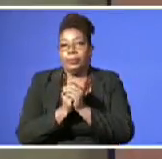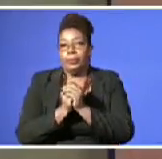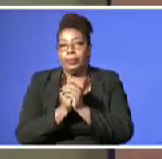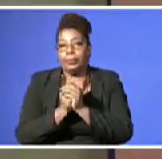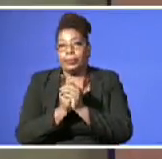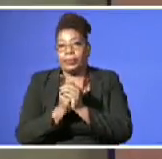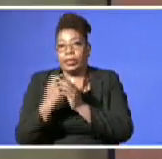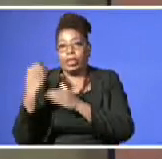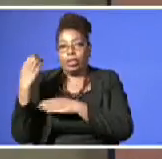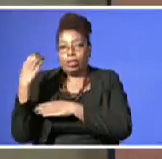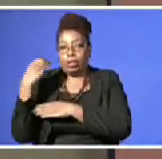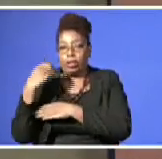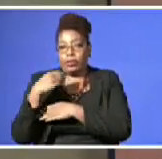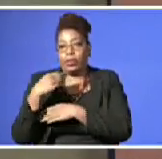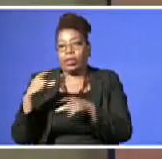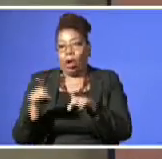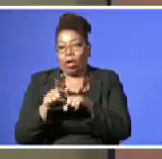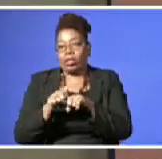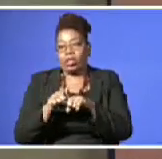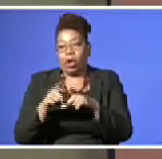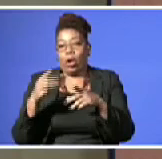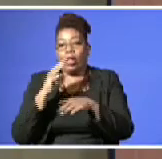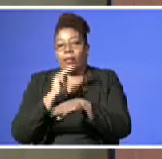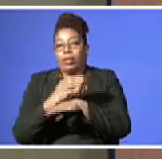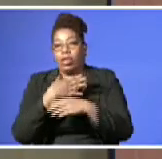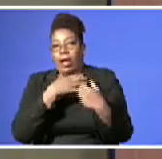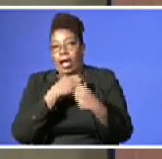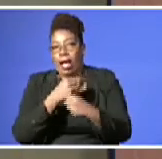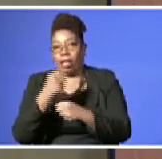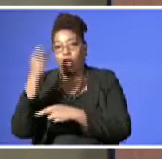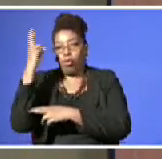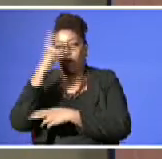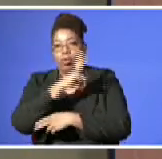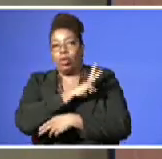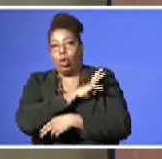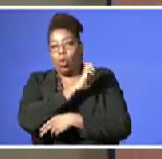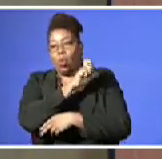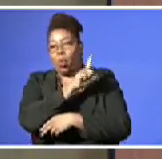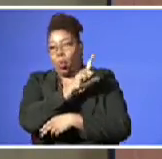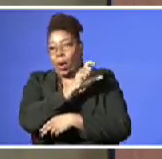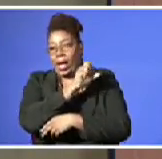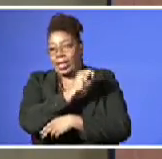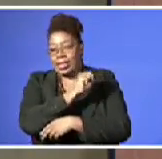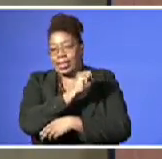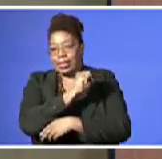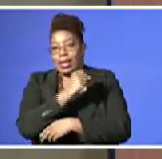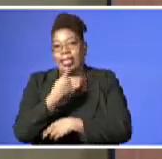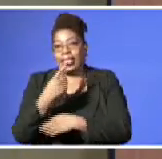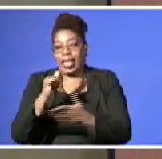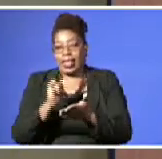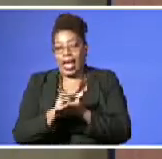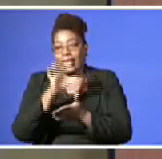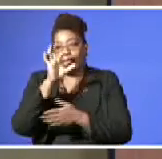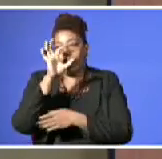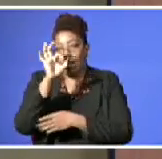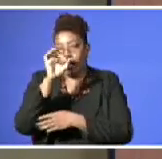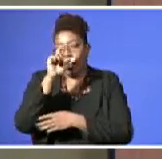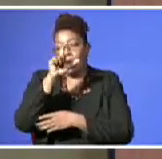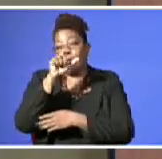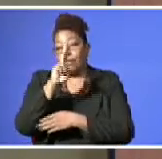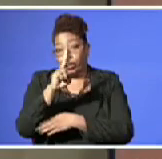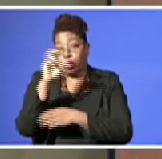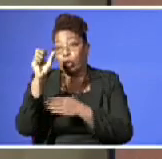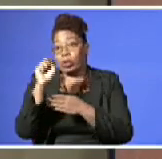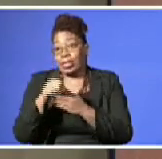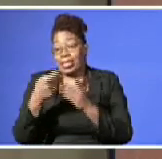The Chief Medical Officer, as well as the Minister of Health, the Honorable Renwood Wells, emphasized at the press conference this afternoon that the flu season begins this October,